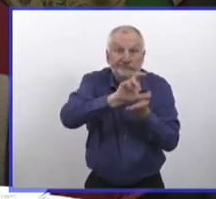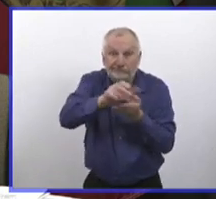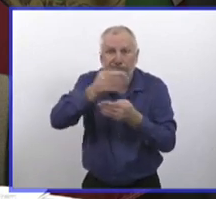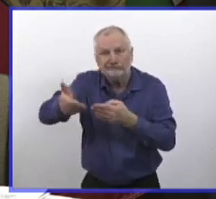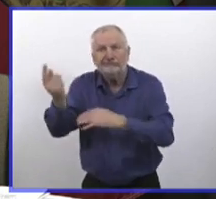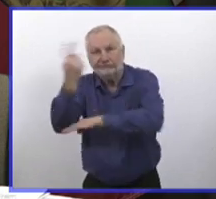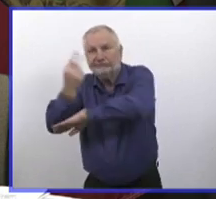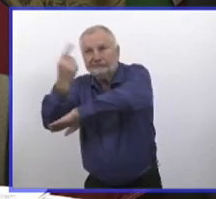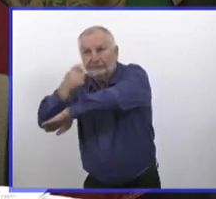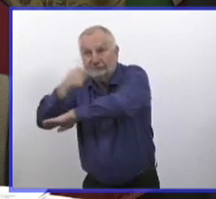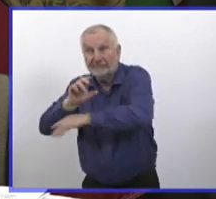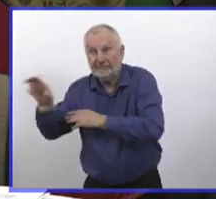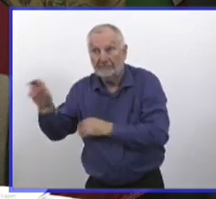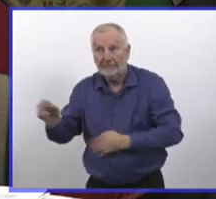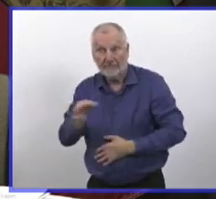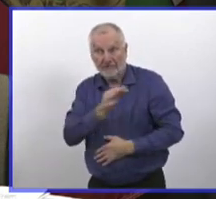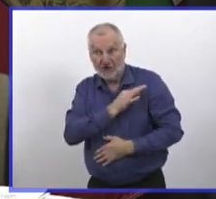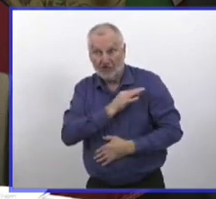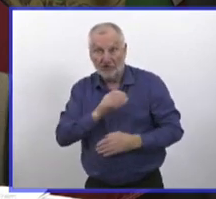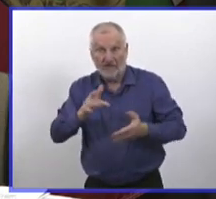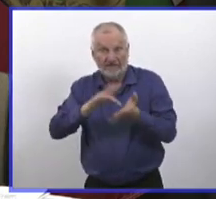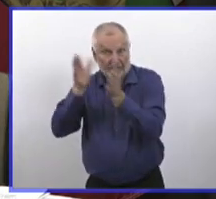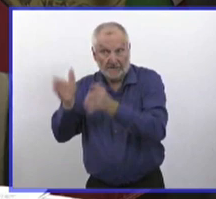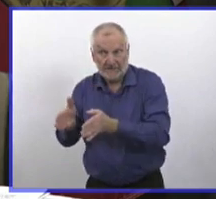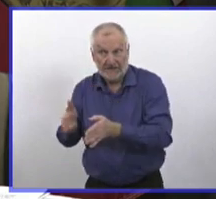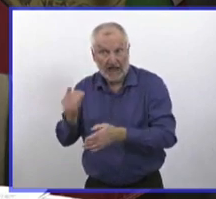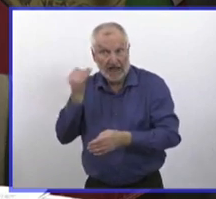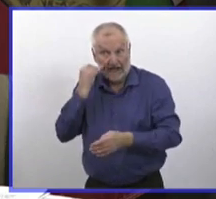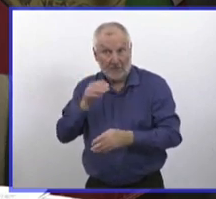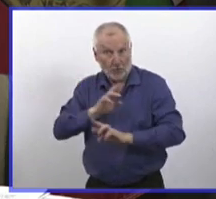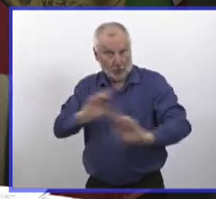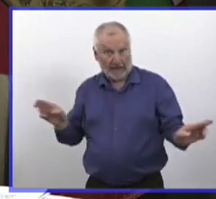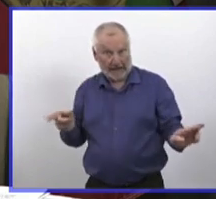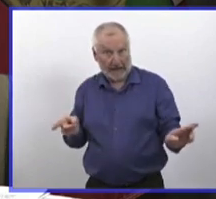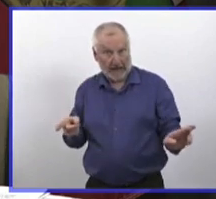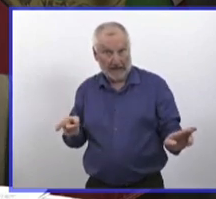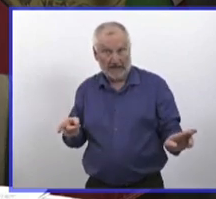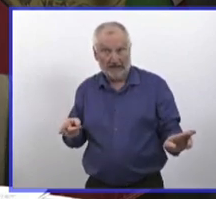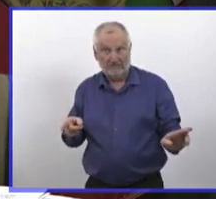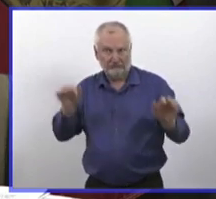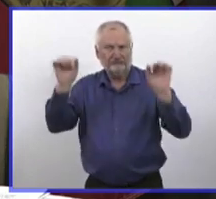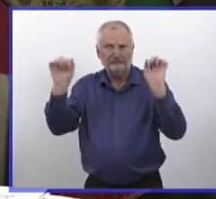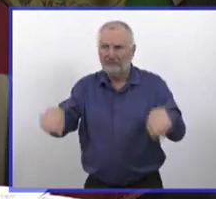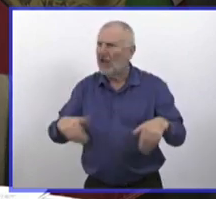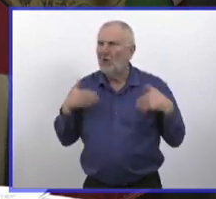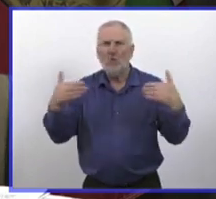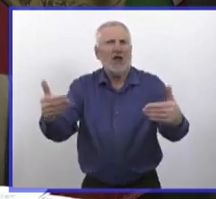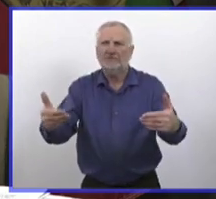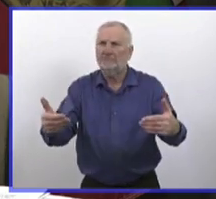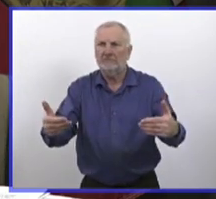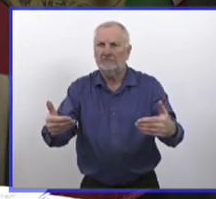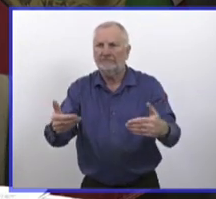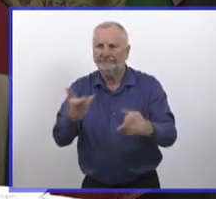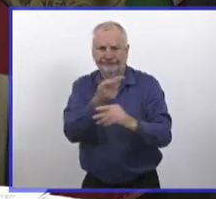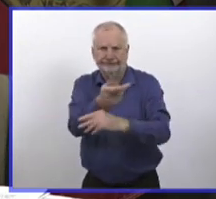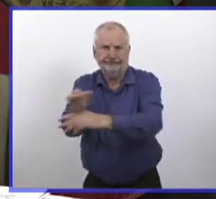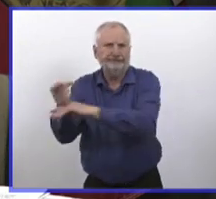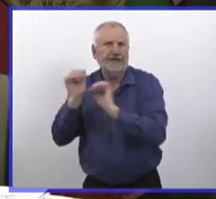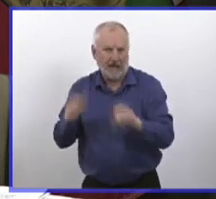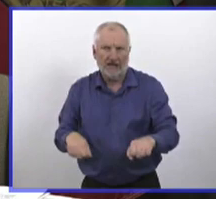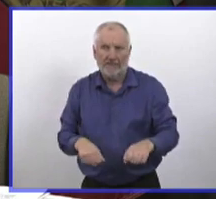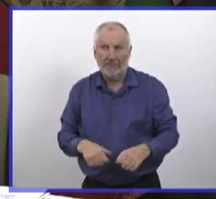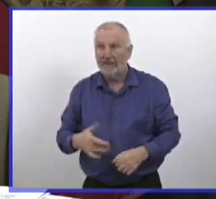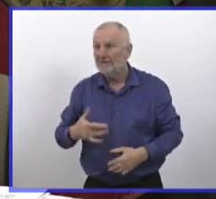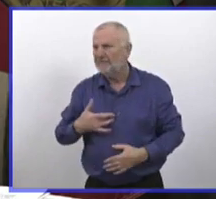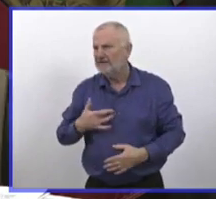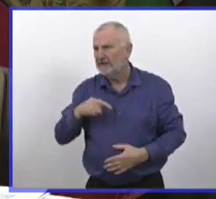they can start. I'm anticipating the first dose to maybe as early as this weekend, but probably early next week to be in.